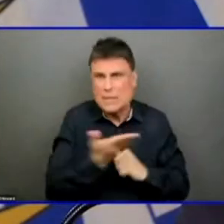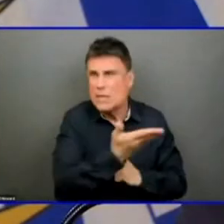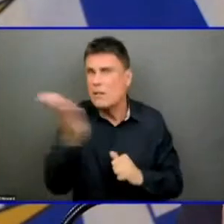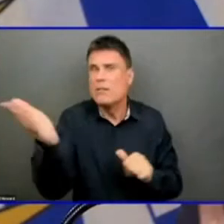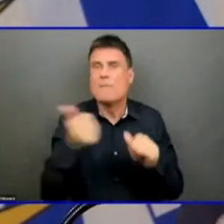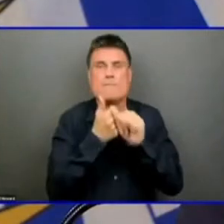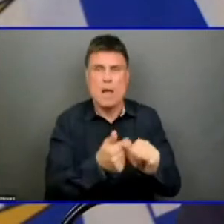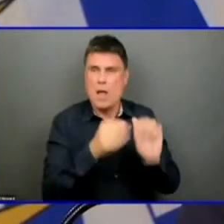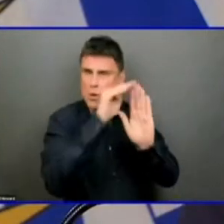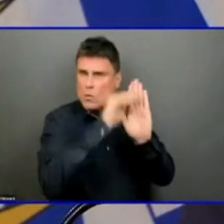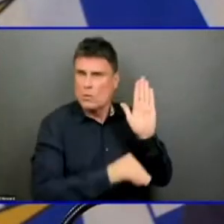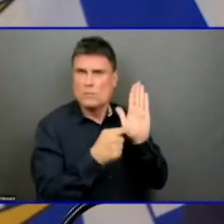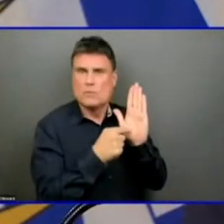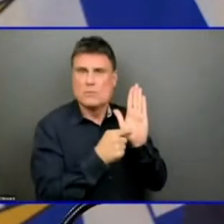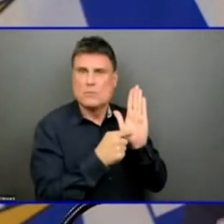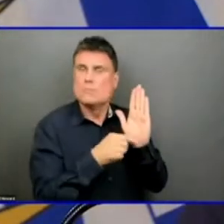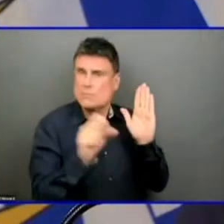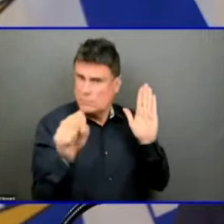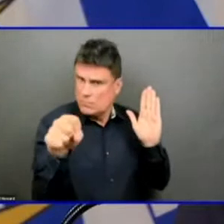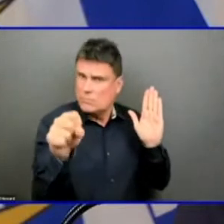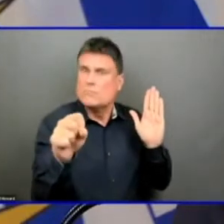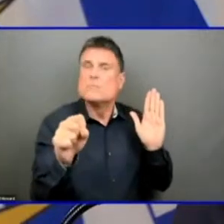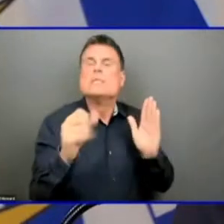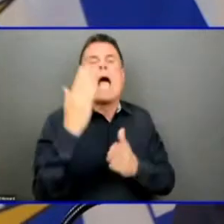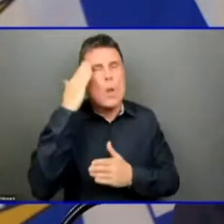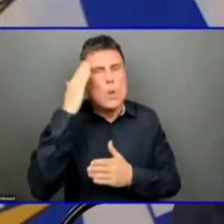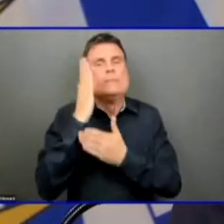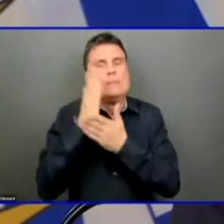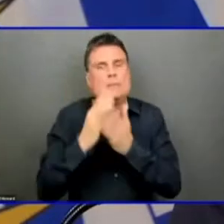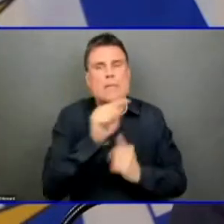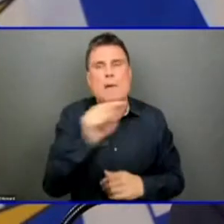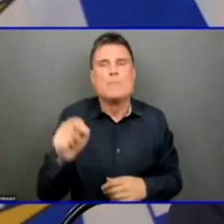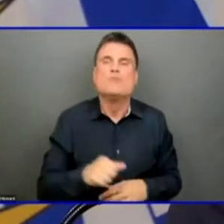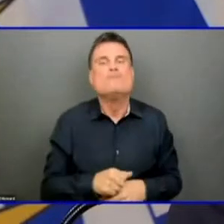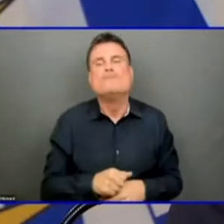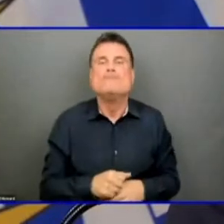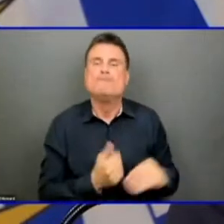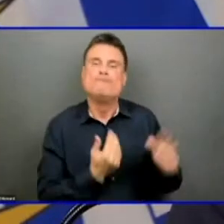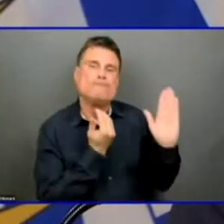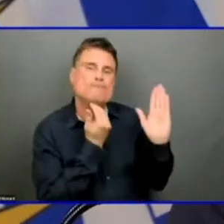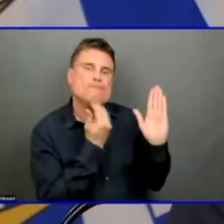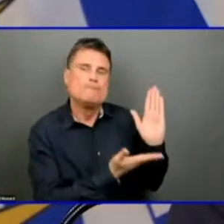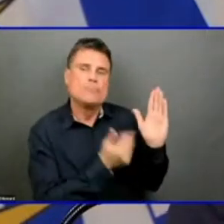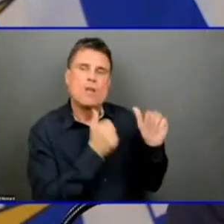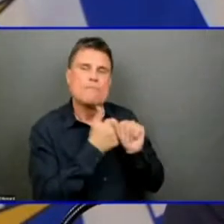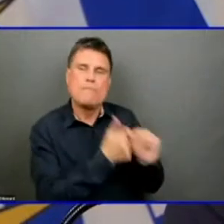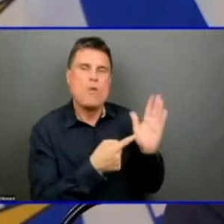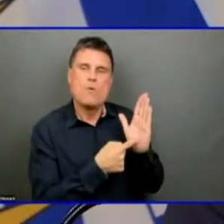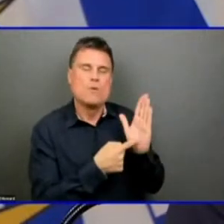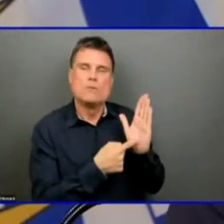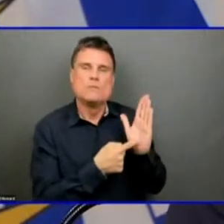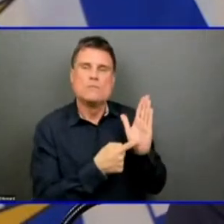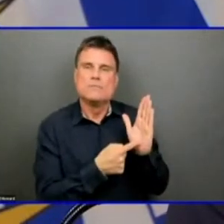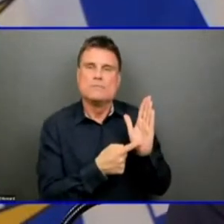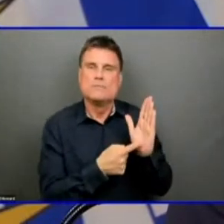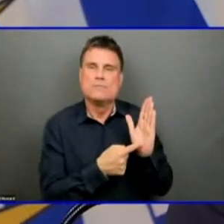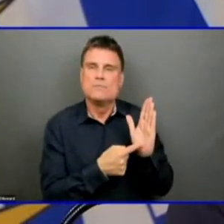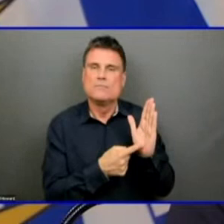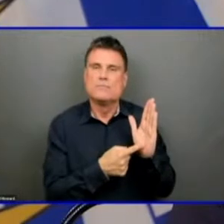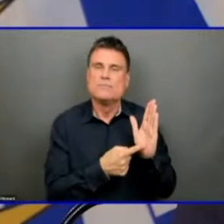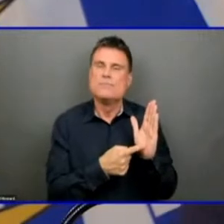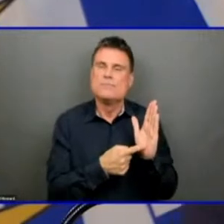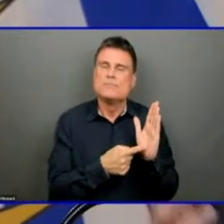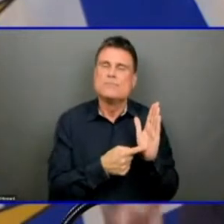that they didn't need to adhere to those anymore. And it's hard. We're in that hard